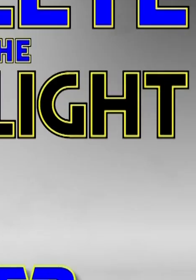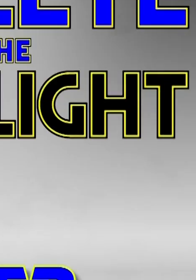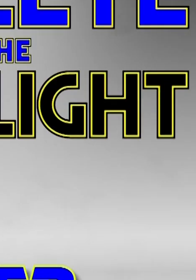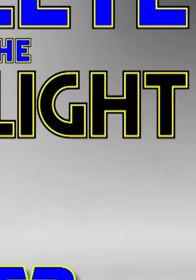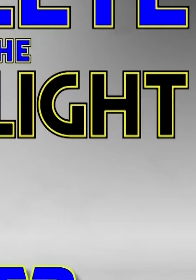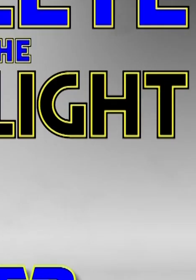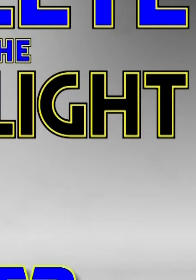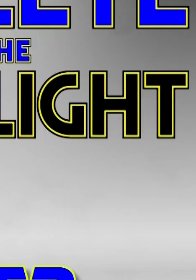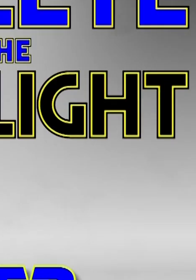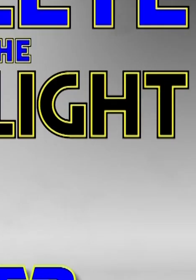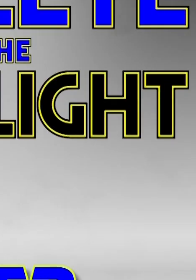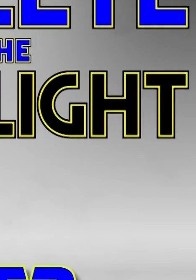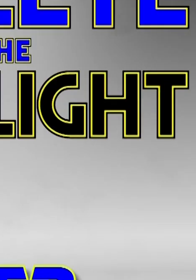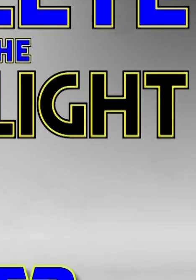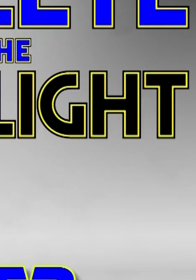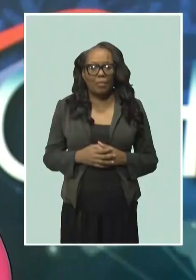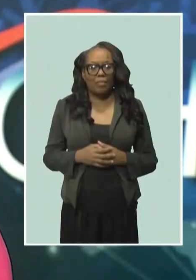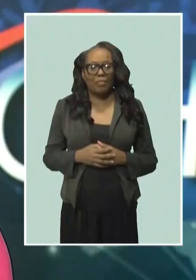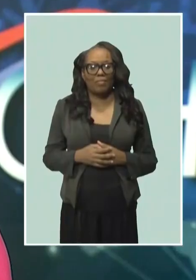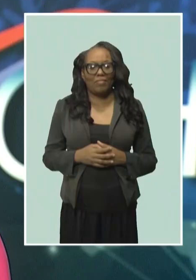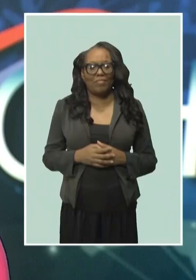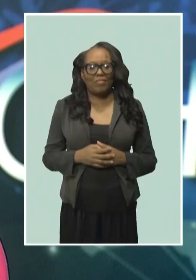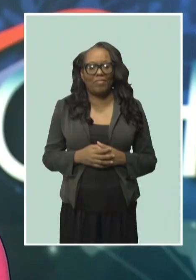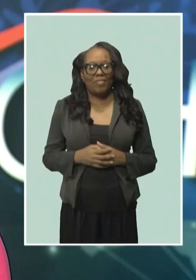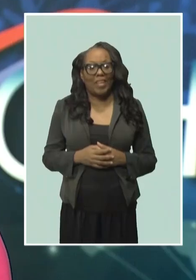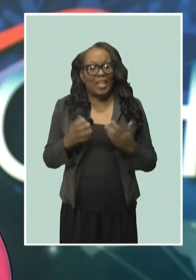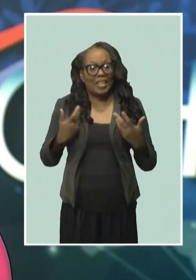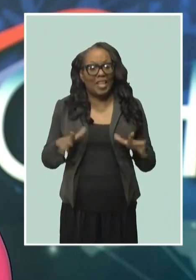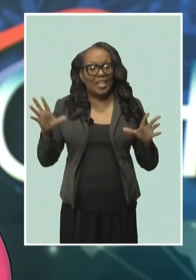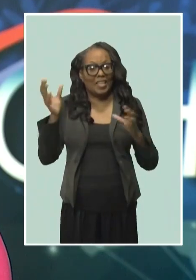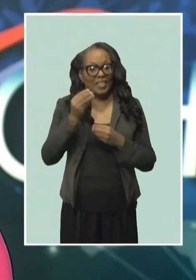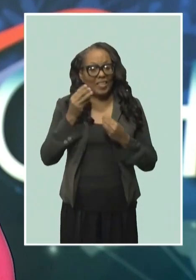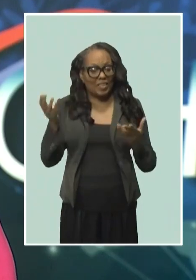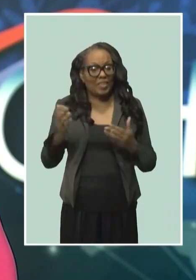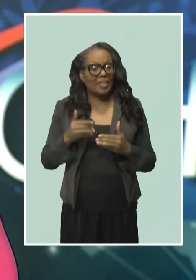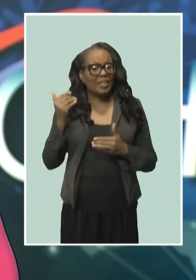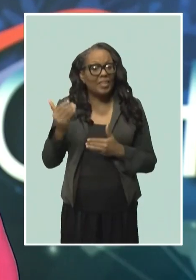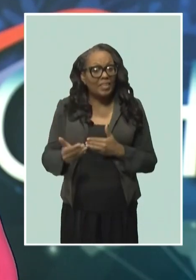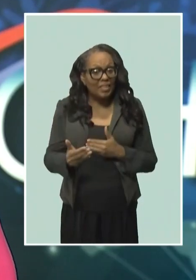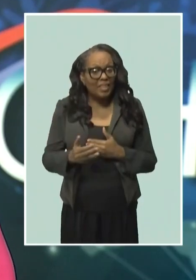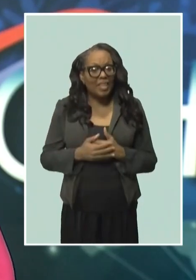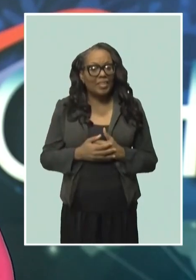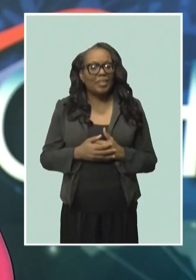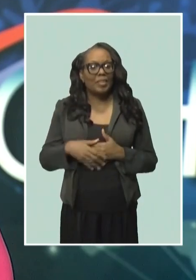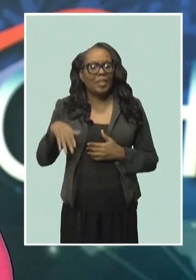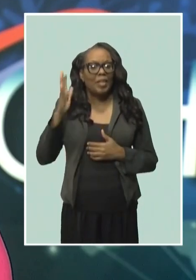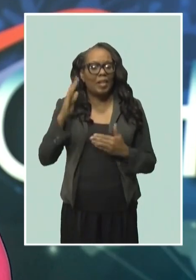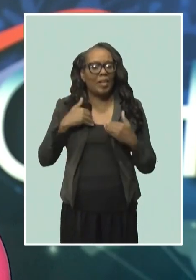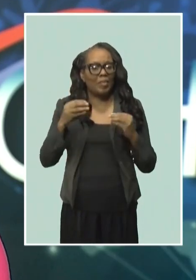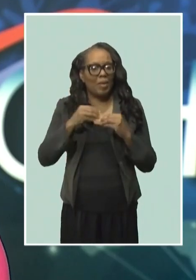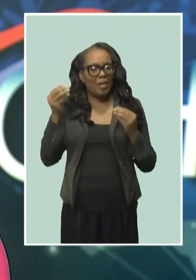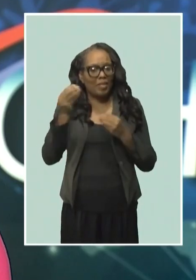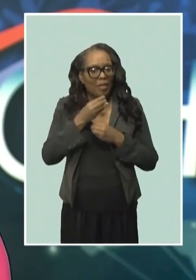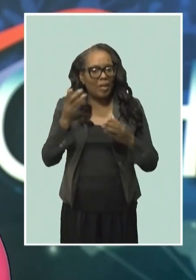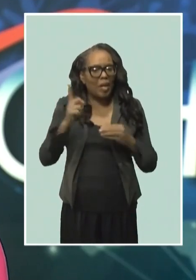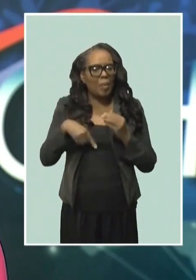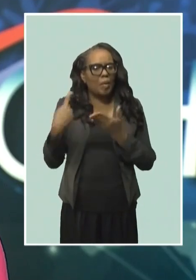star boy, Aragon Striker. And that's our news for tonight. Coming up right after, we'll have a look at